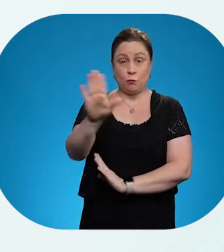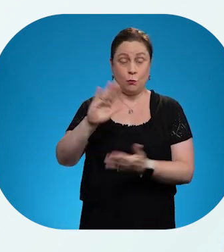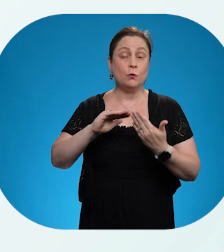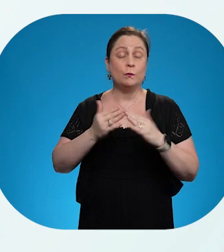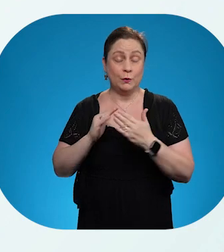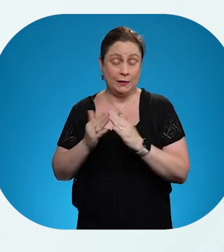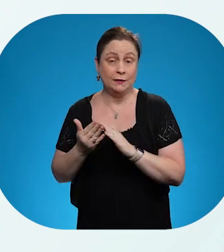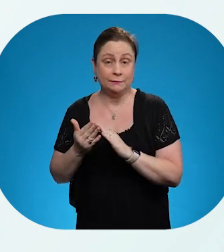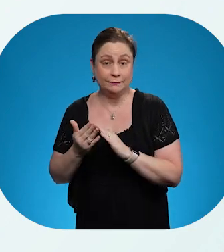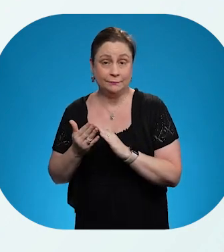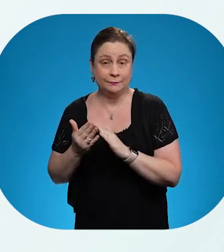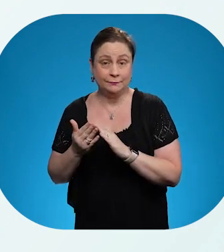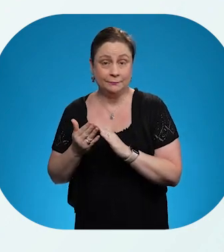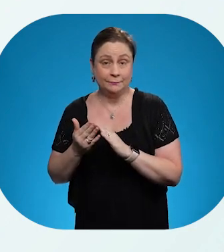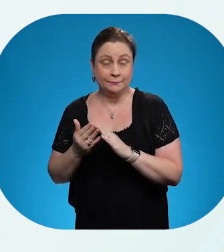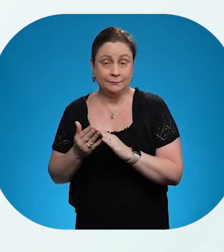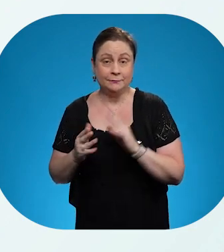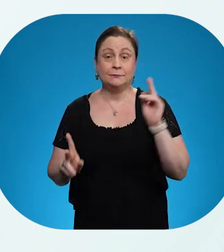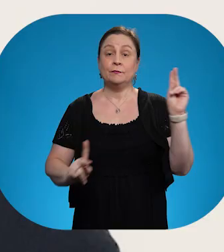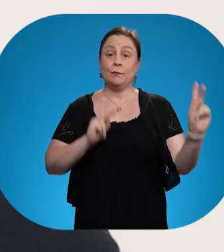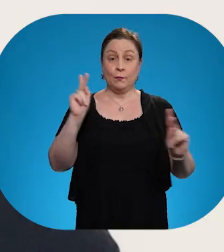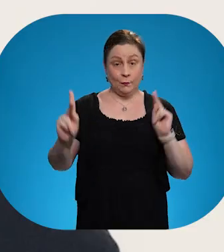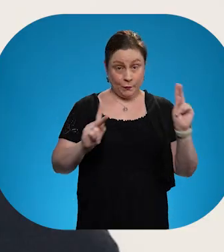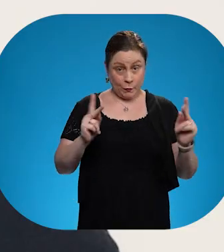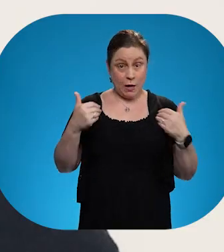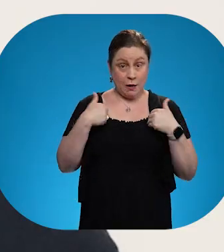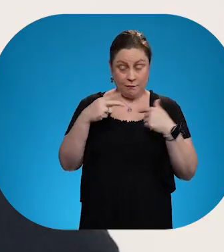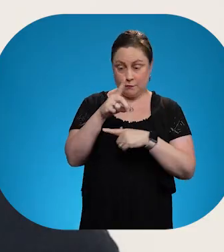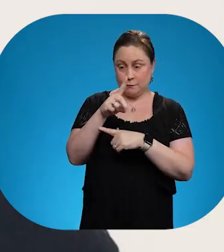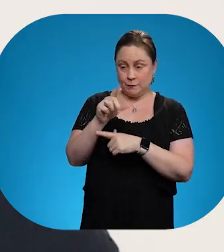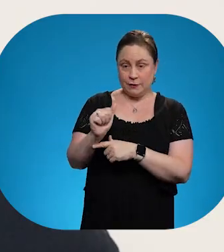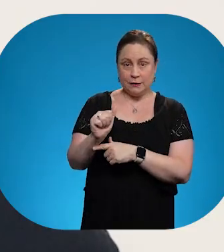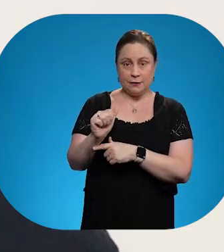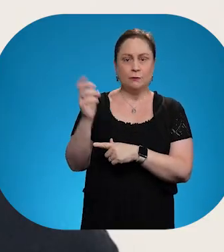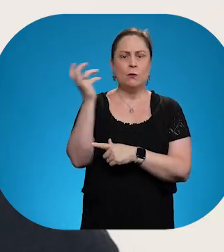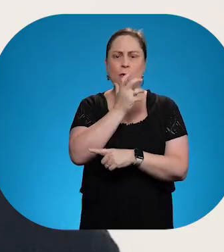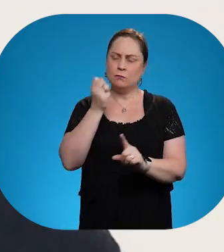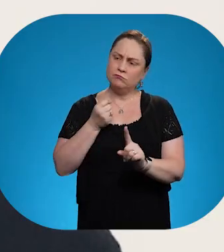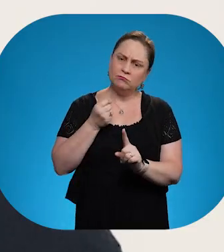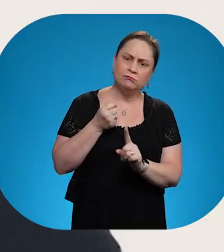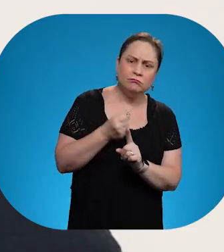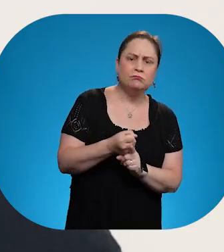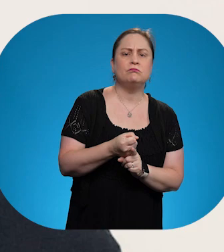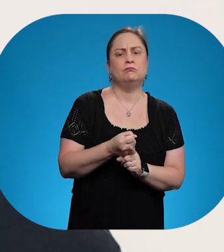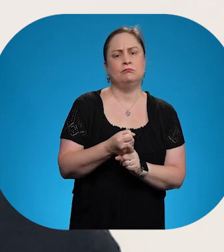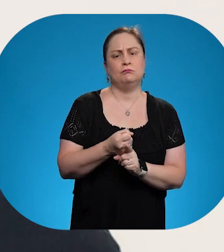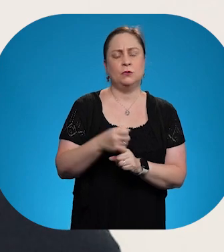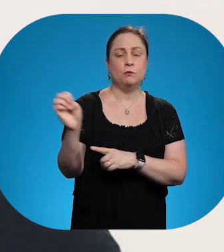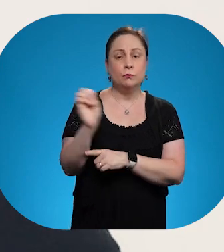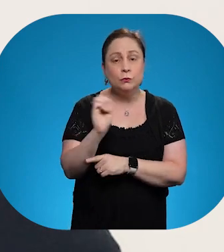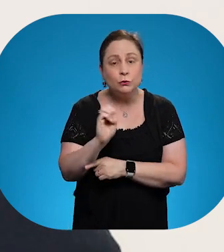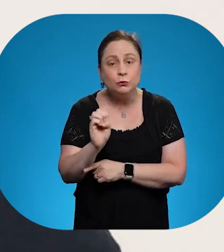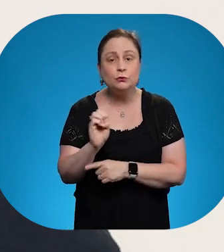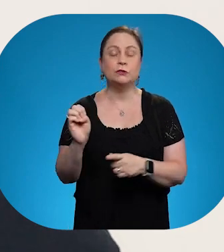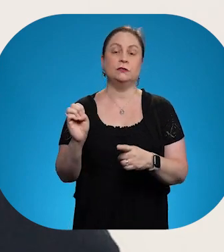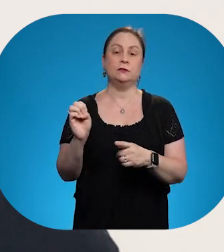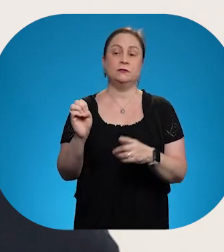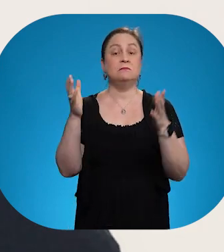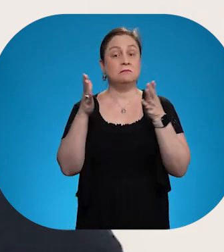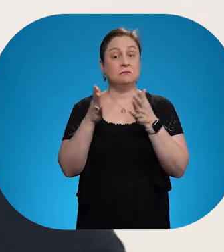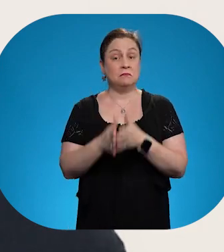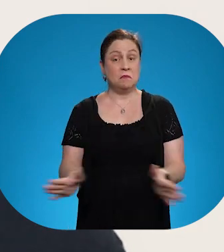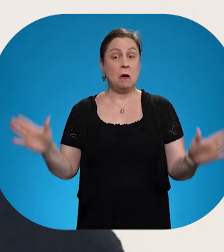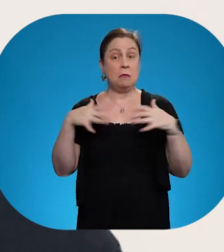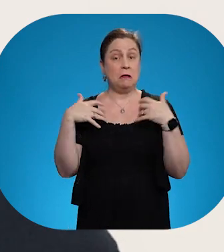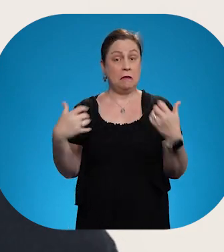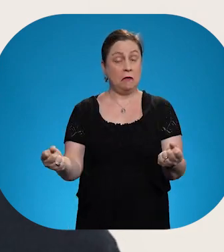your community. People with disabilities are highly impacted by emergencies and public health